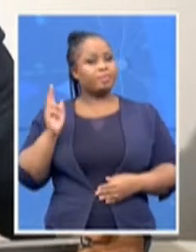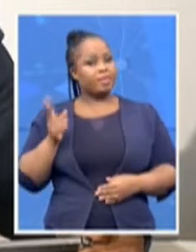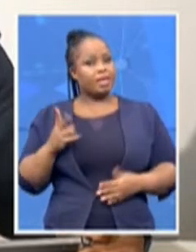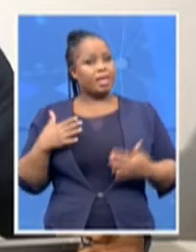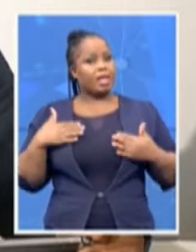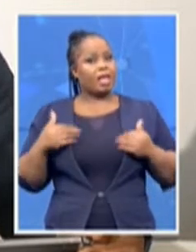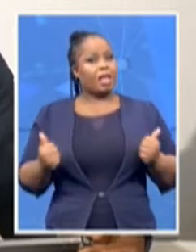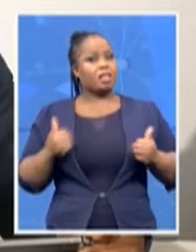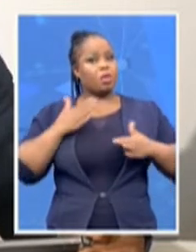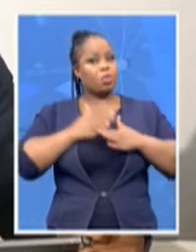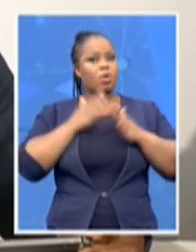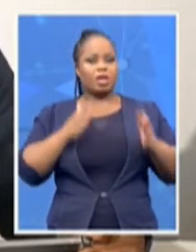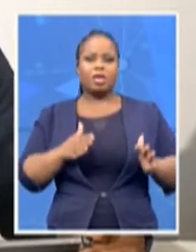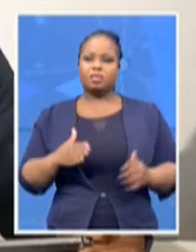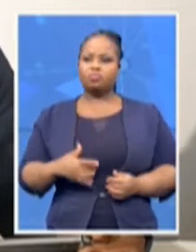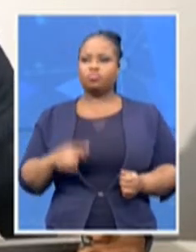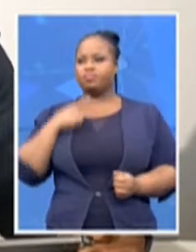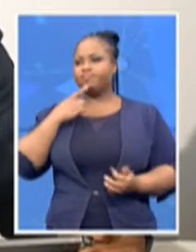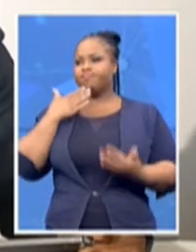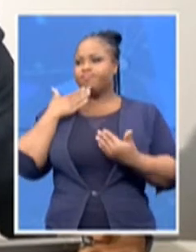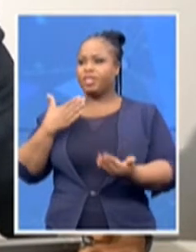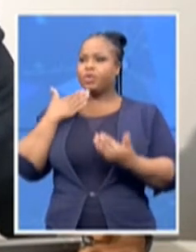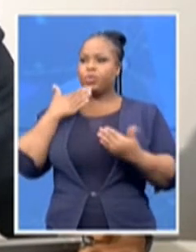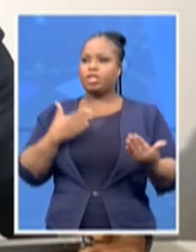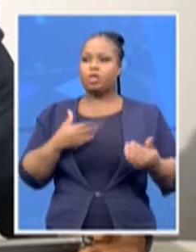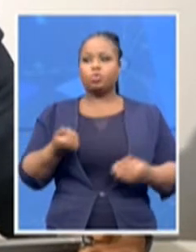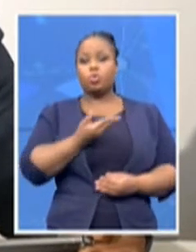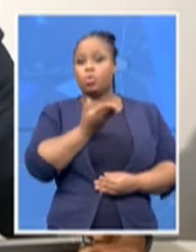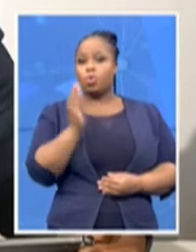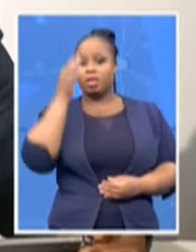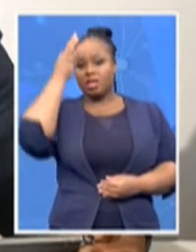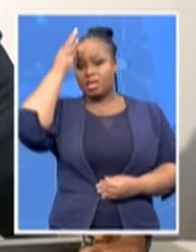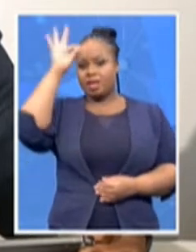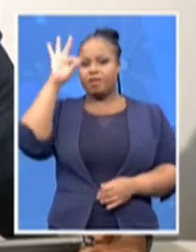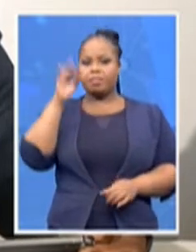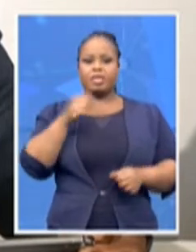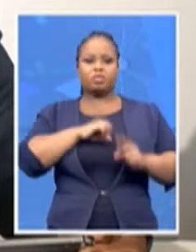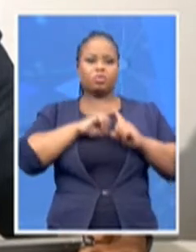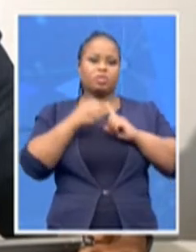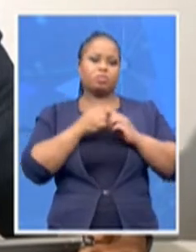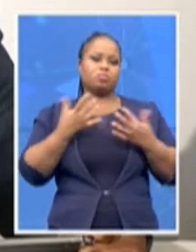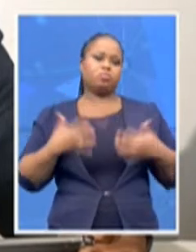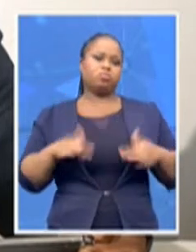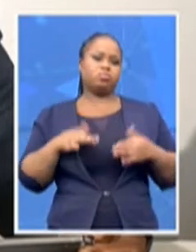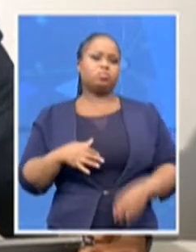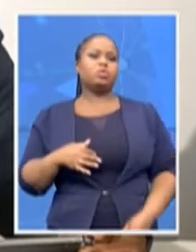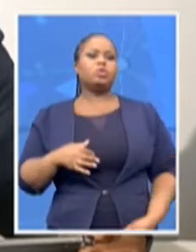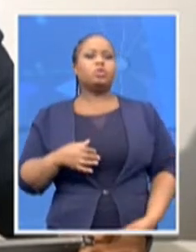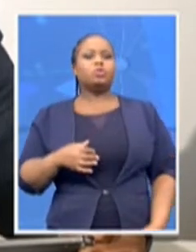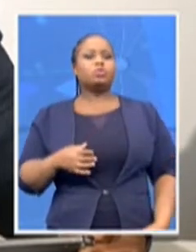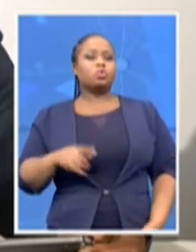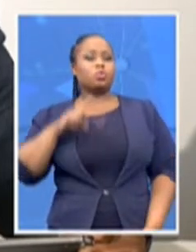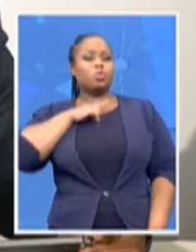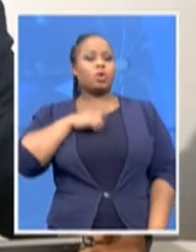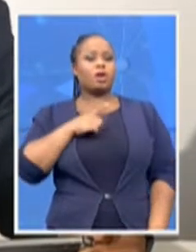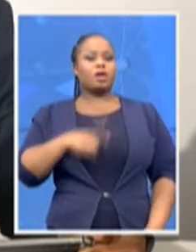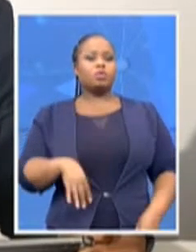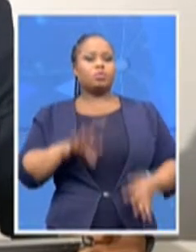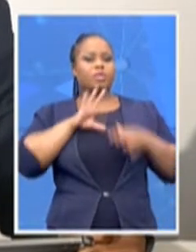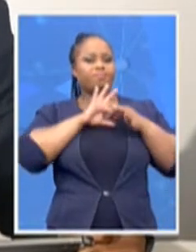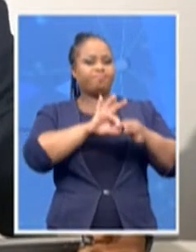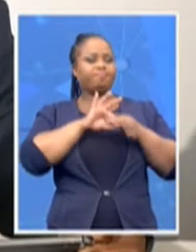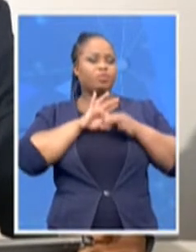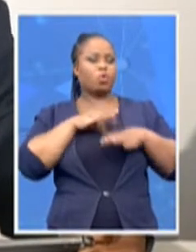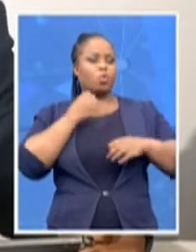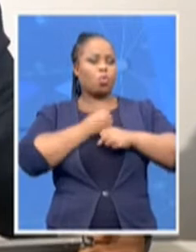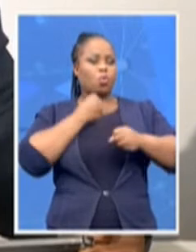and the whole of society for the very good cooperation which we are having in this fight against COVID-19.